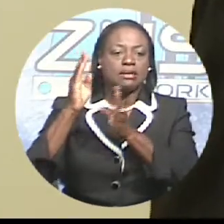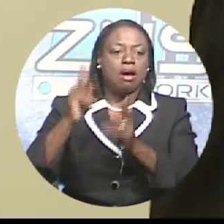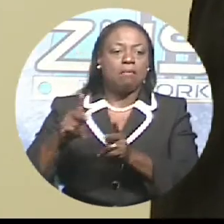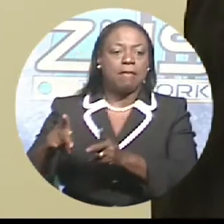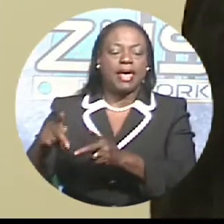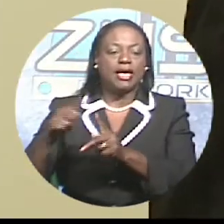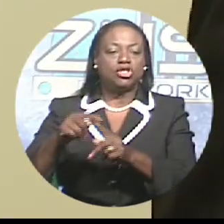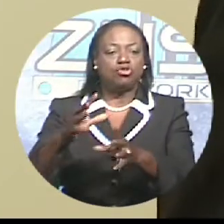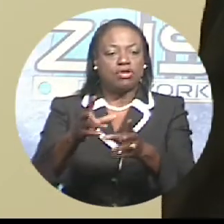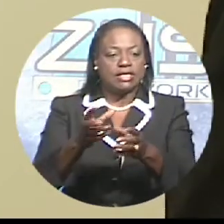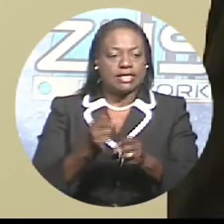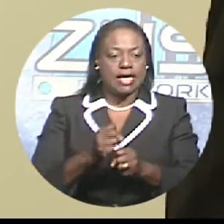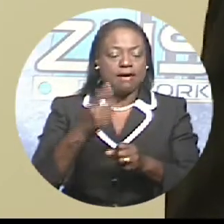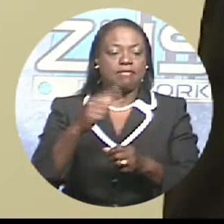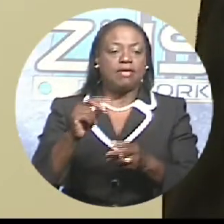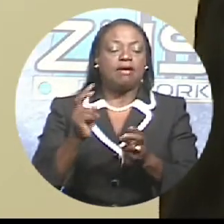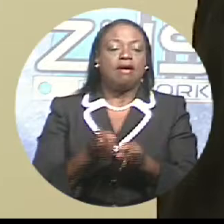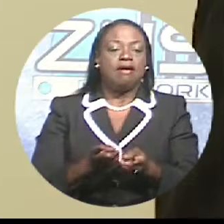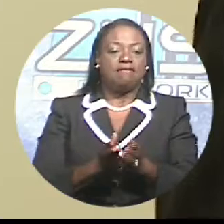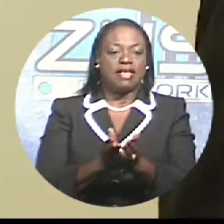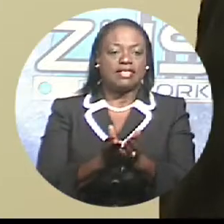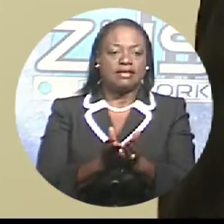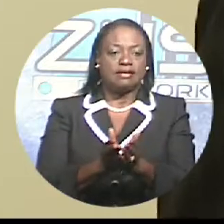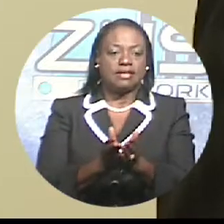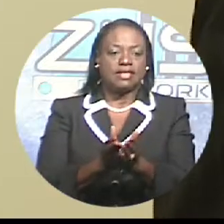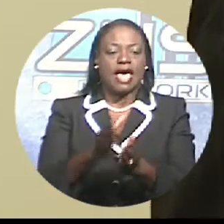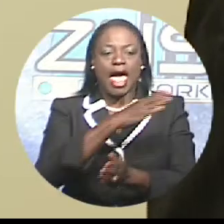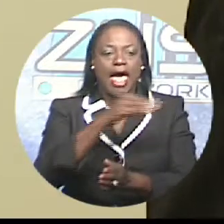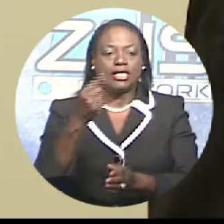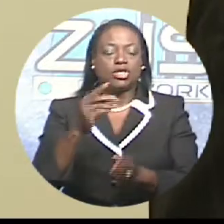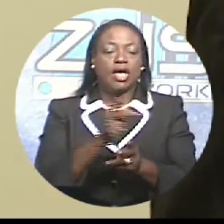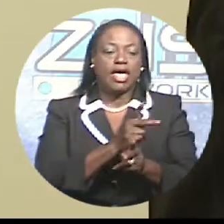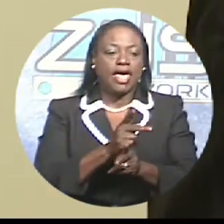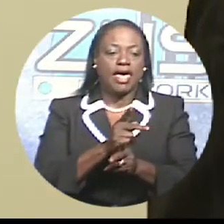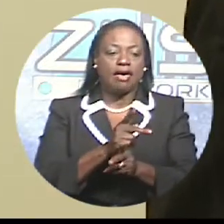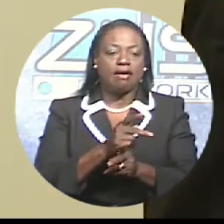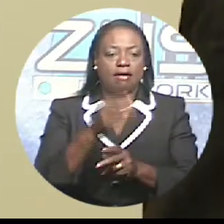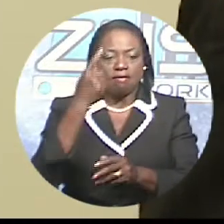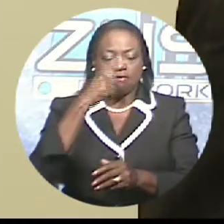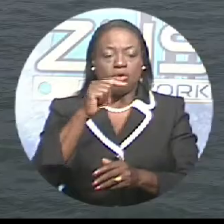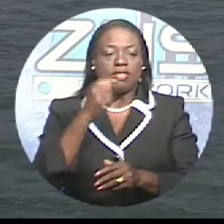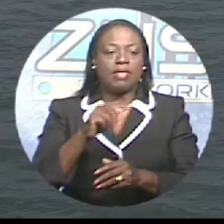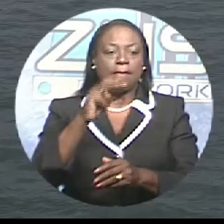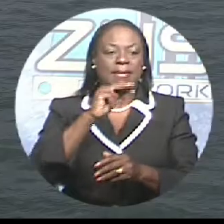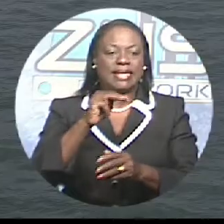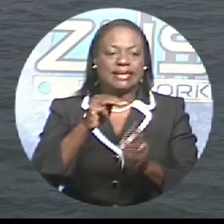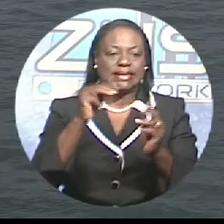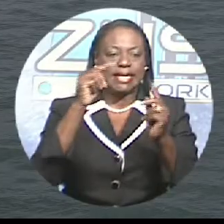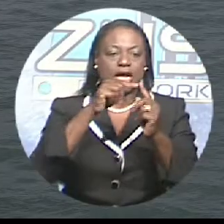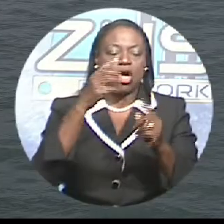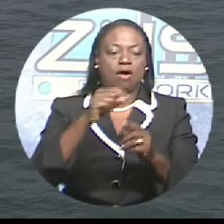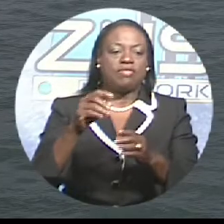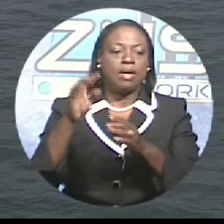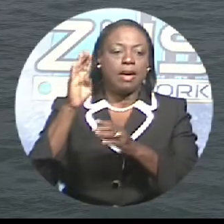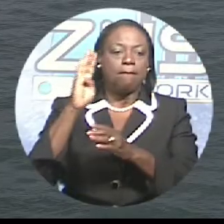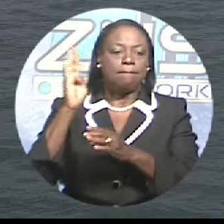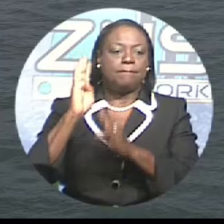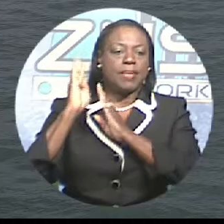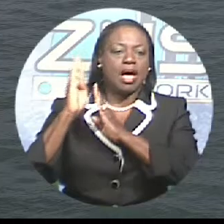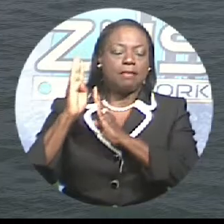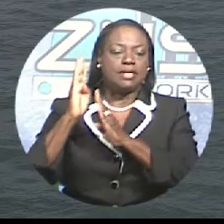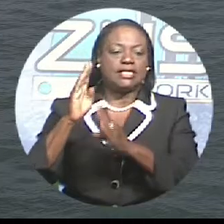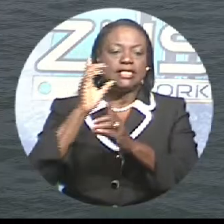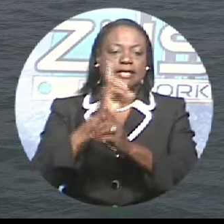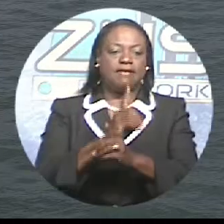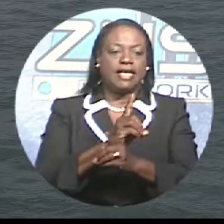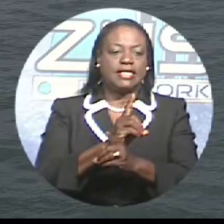much improved job in carrying out the mandate of the Royal Bahamas Defense Force. The Arthur D. Hanna will make its way to the